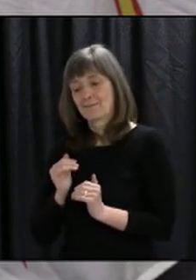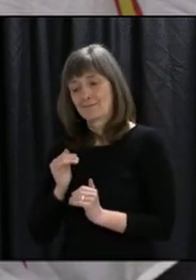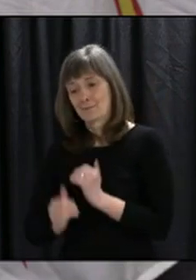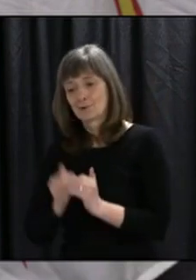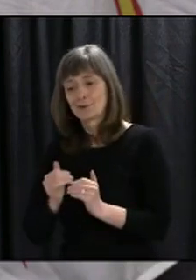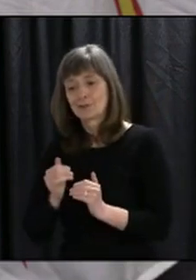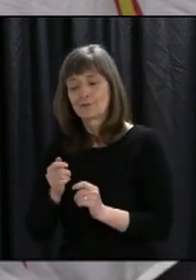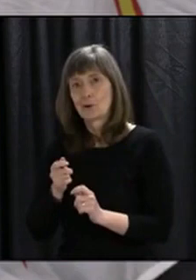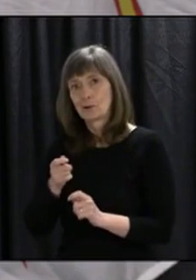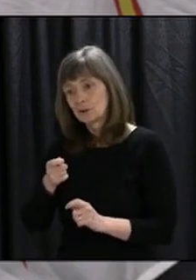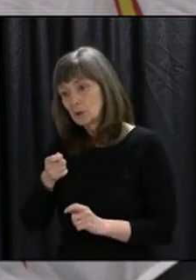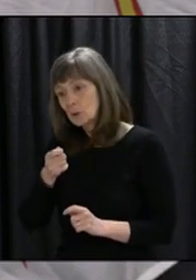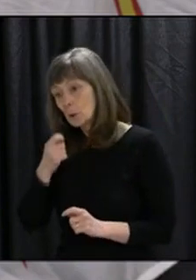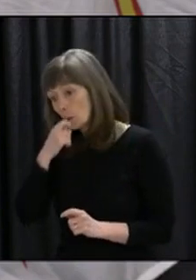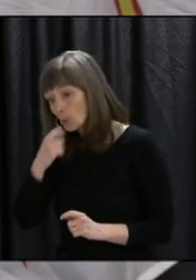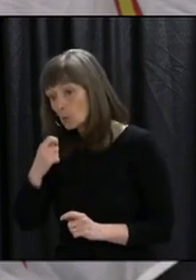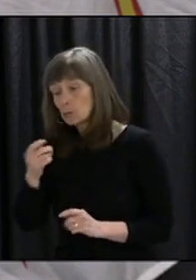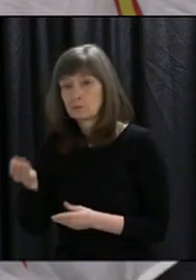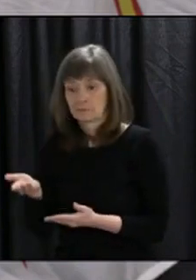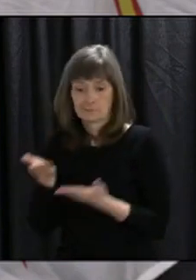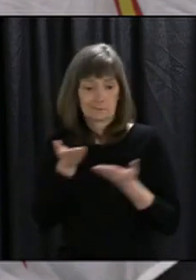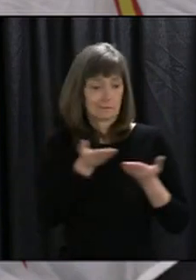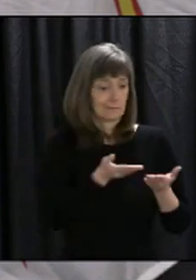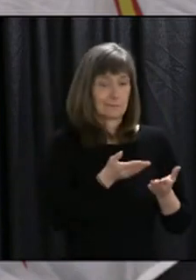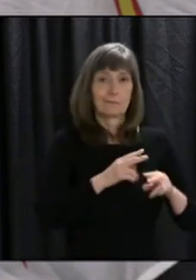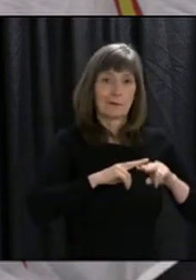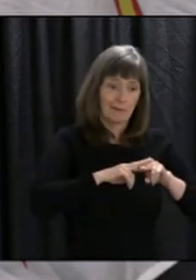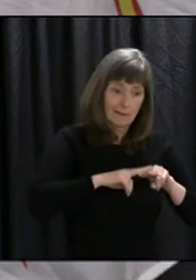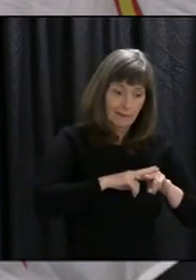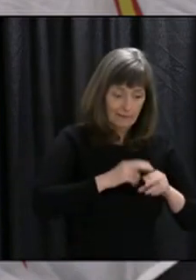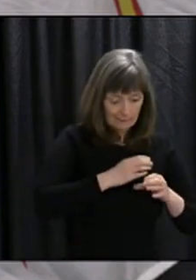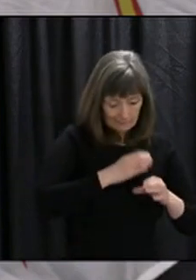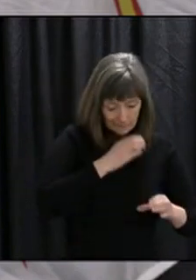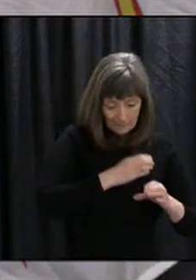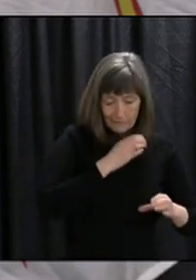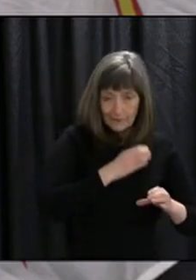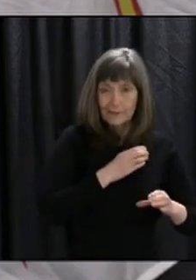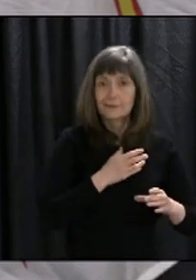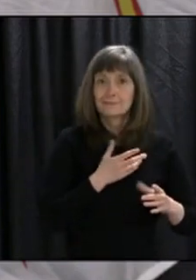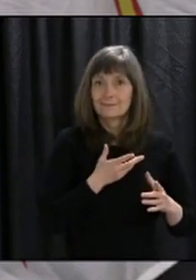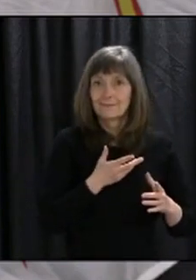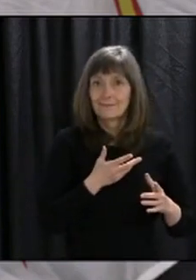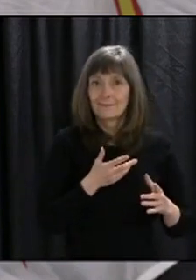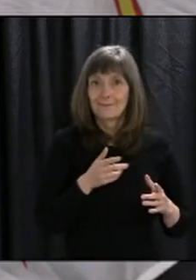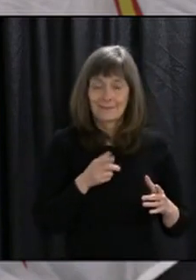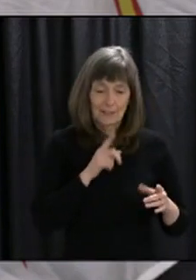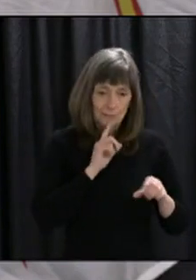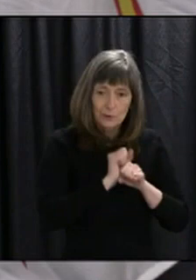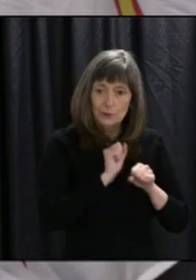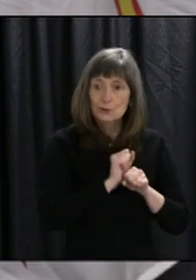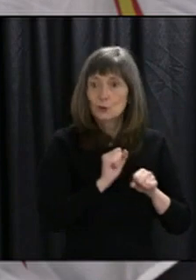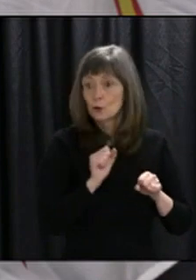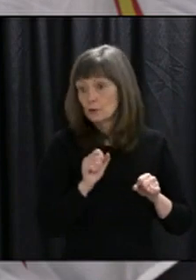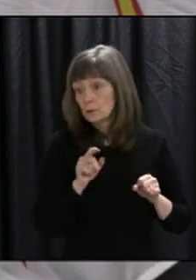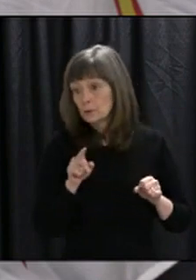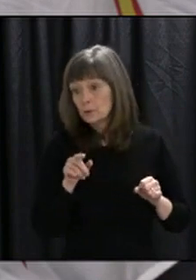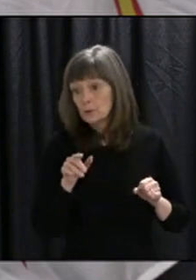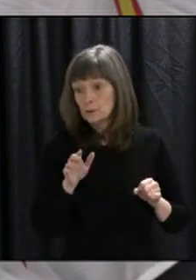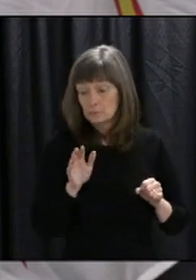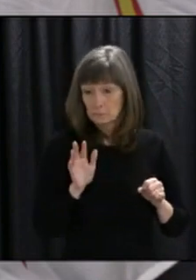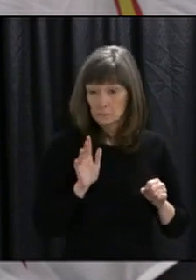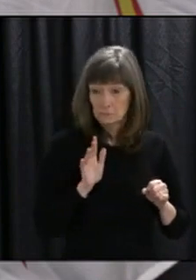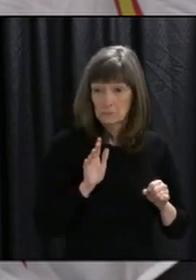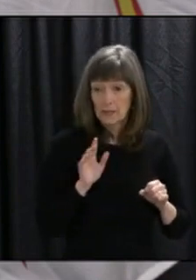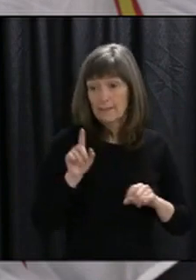get a swab to the lab for testing, taking the swab and making sure that the person is at a point